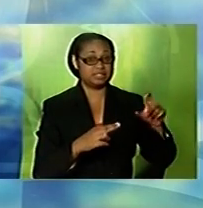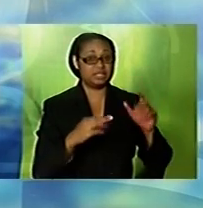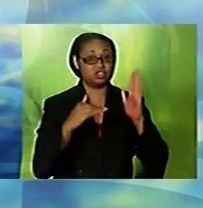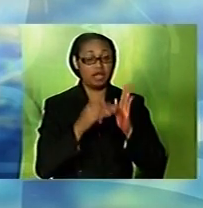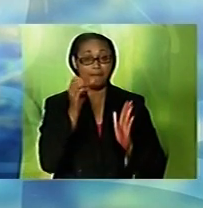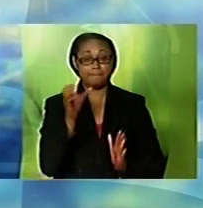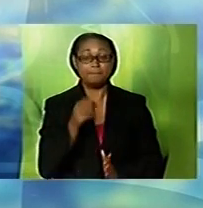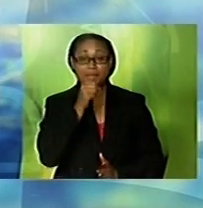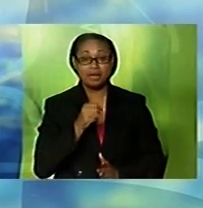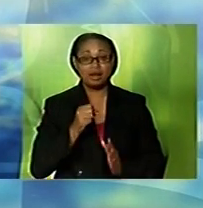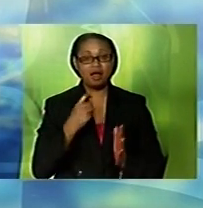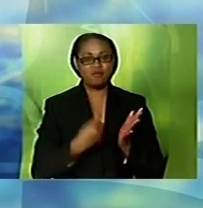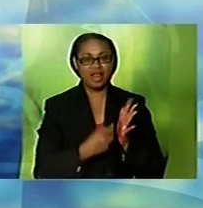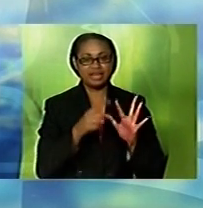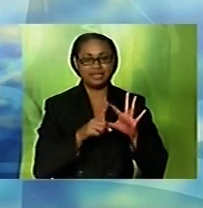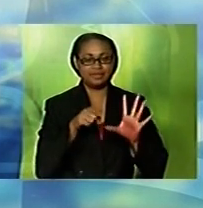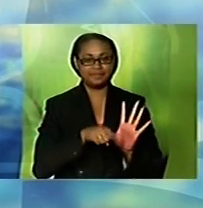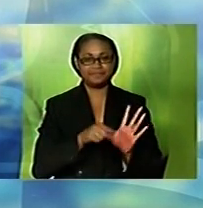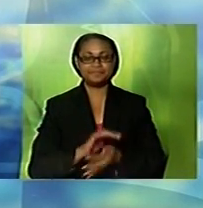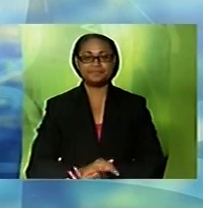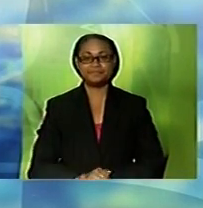Commission Chairman Dr. Mahendra Reddy.